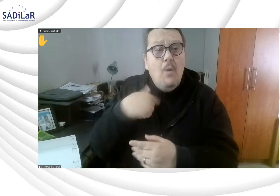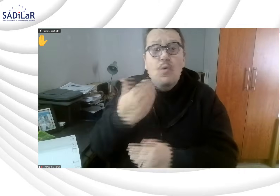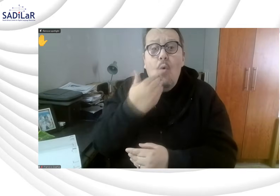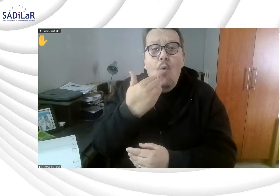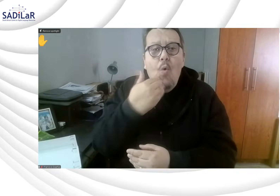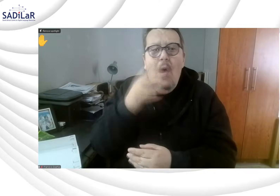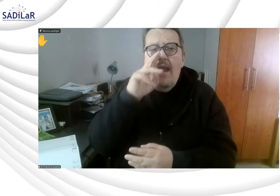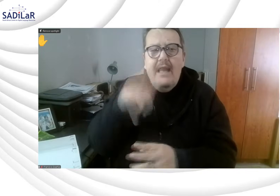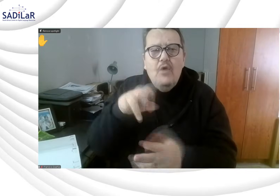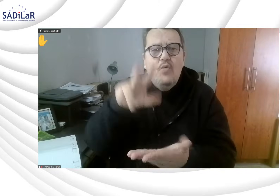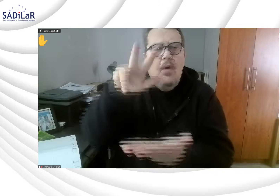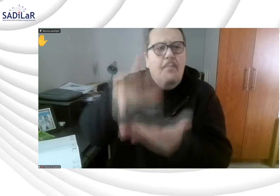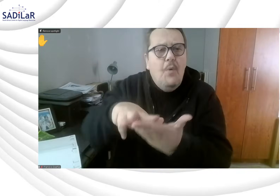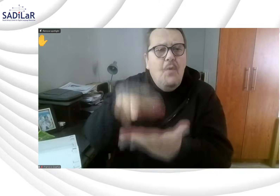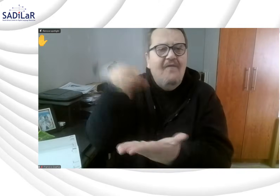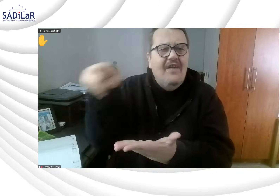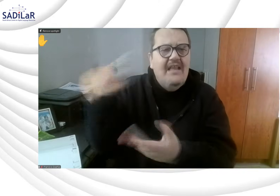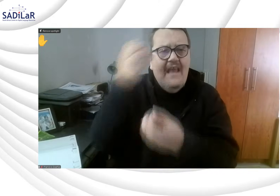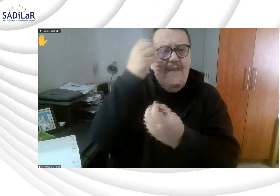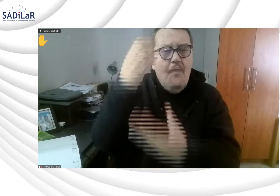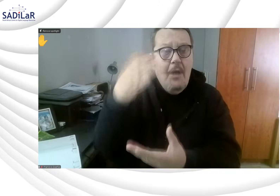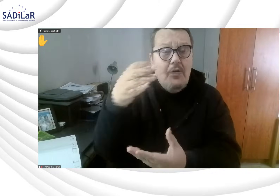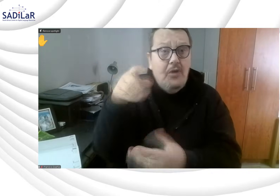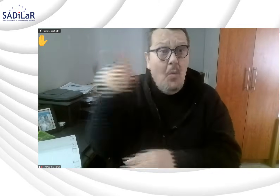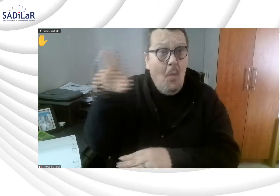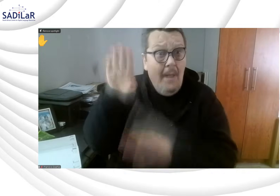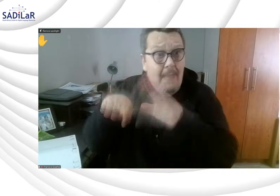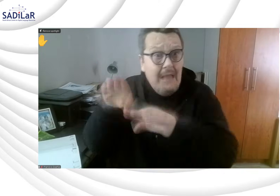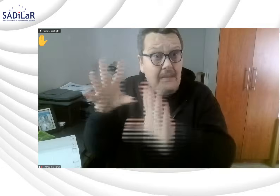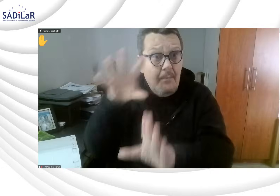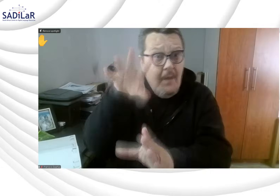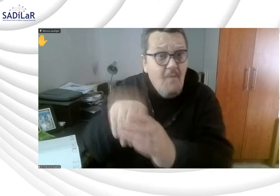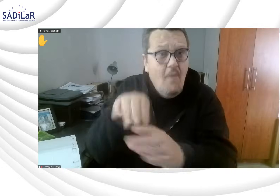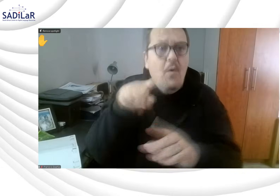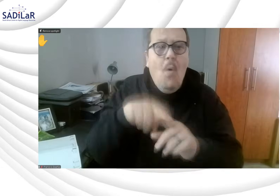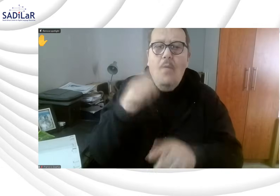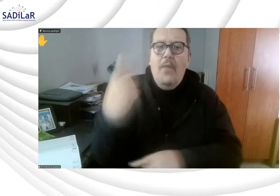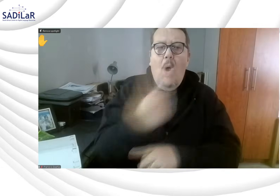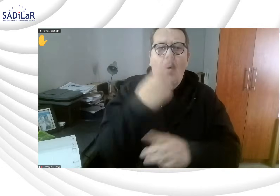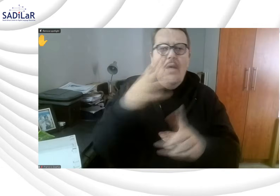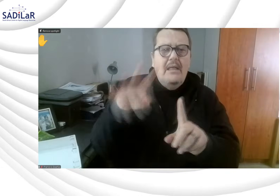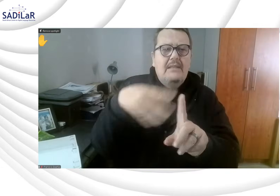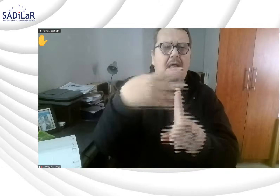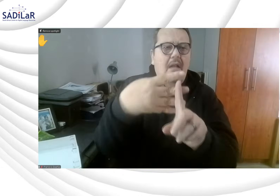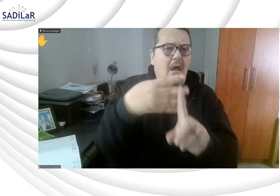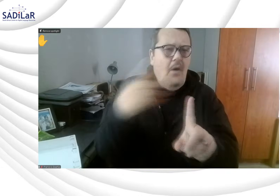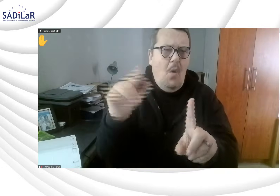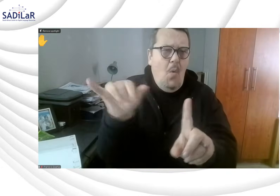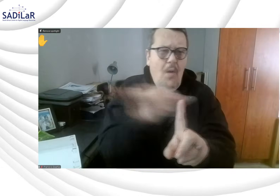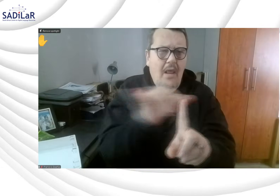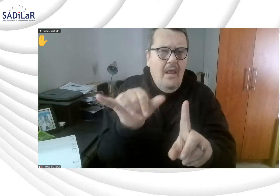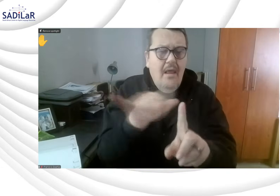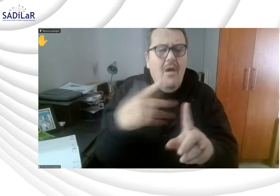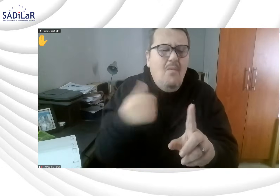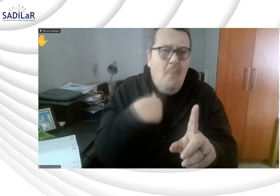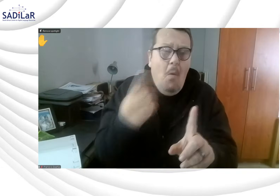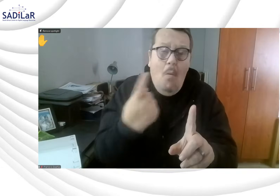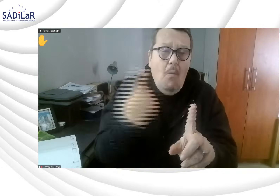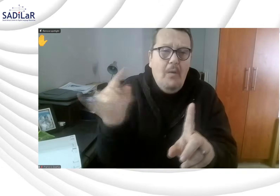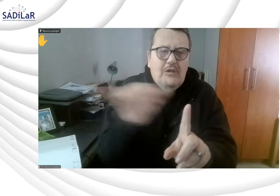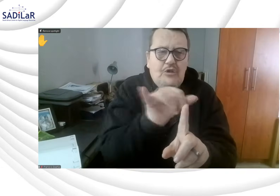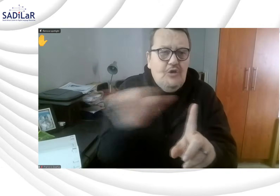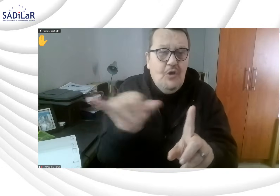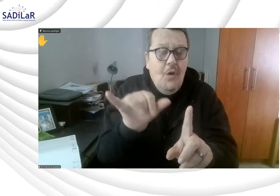What has happened with that process? Who approves that information? Was PanSALB involved or was